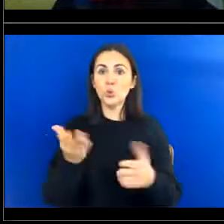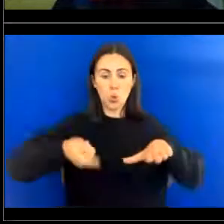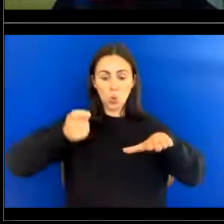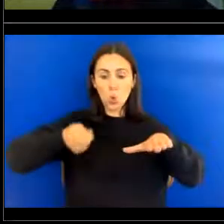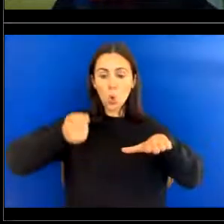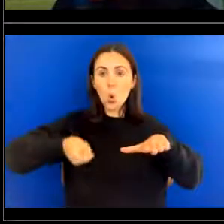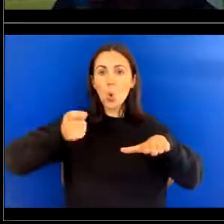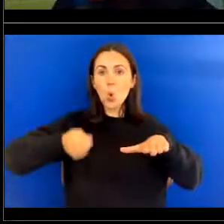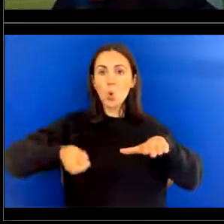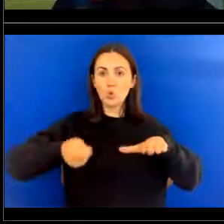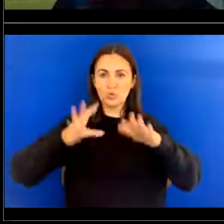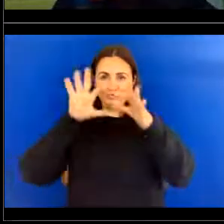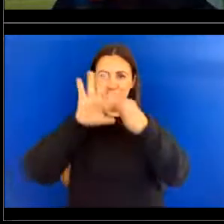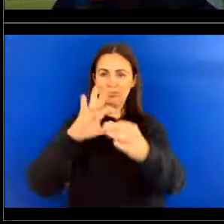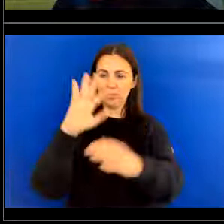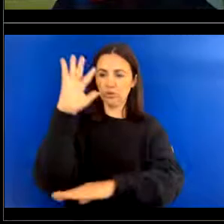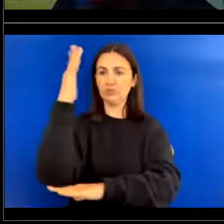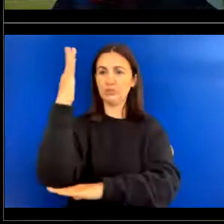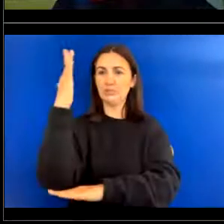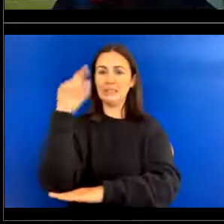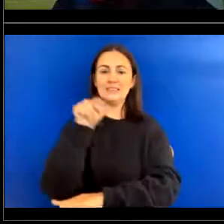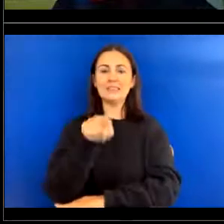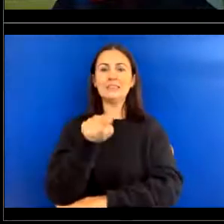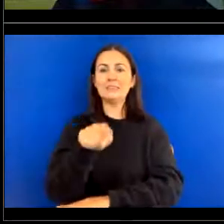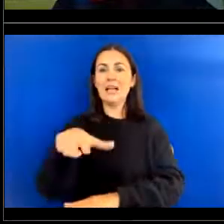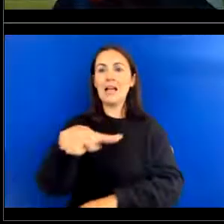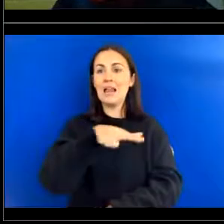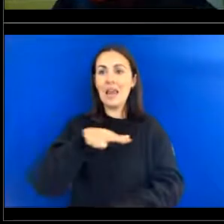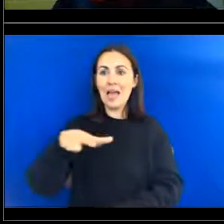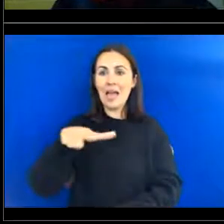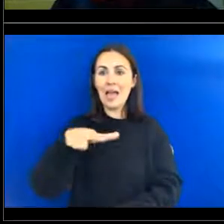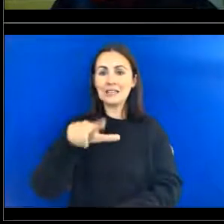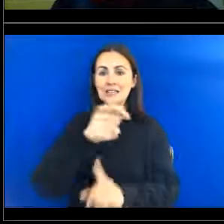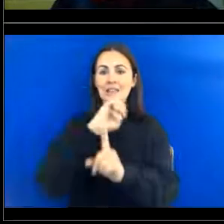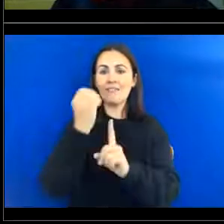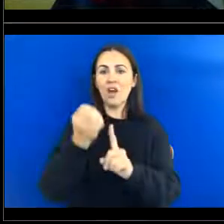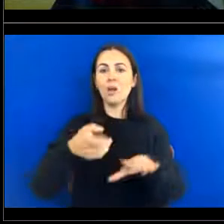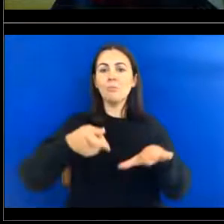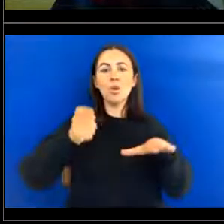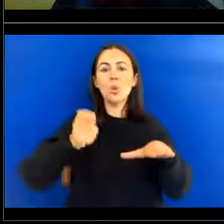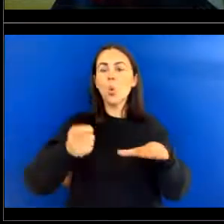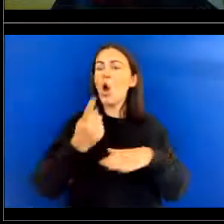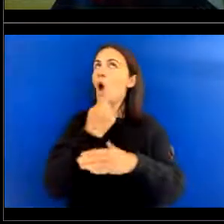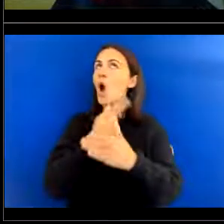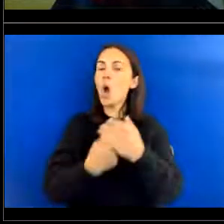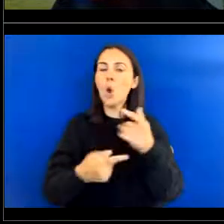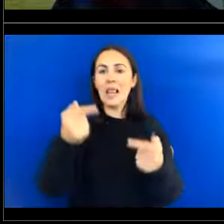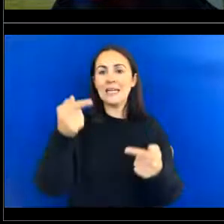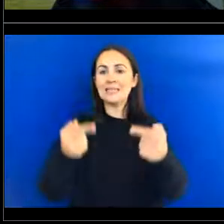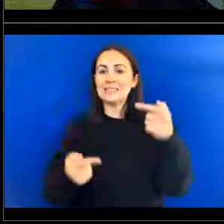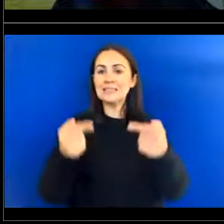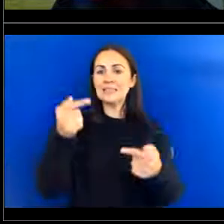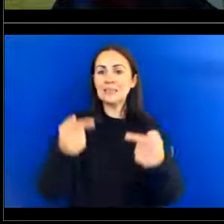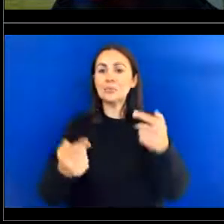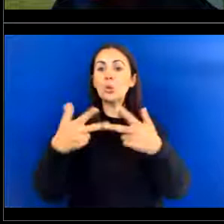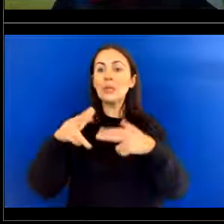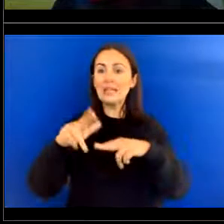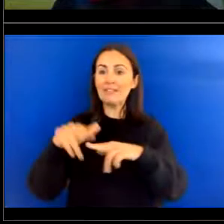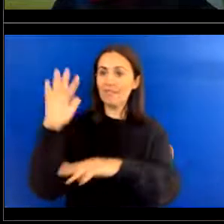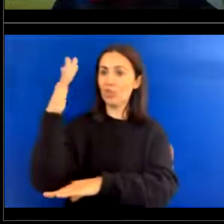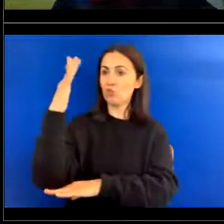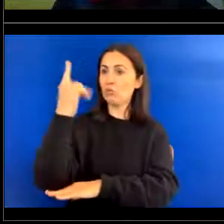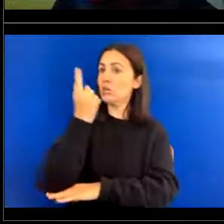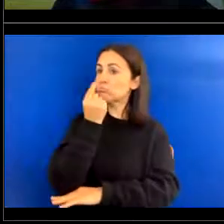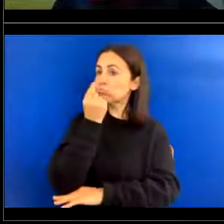to trees, the Land and Environment Court can only deal with disputes where there's a tree could cause damage